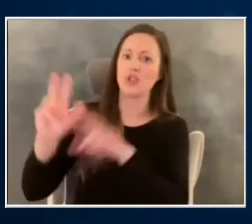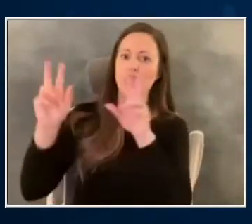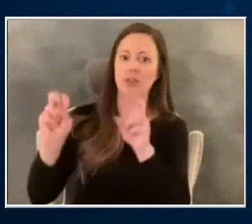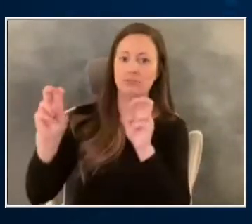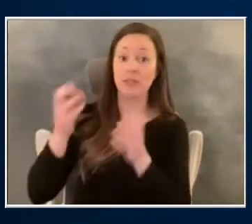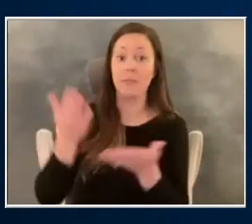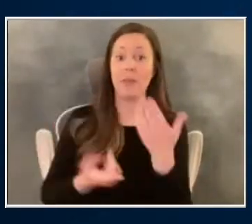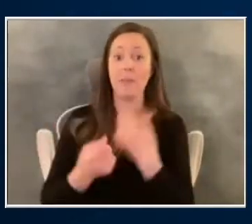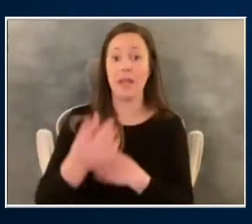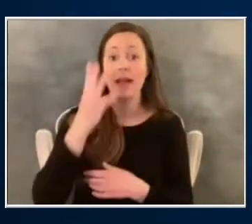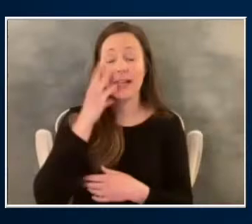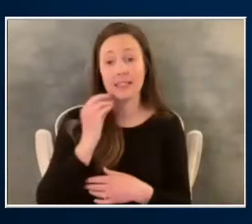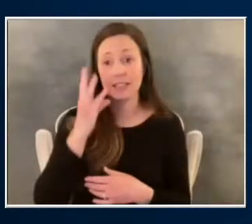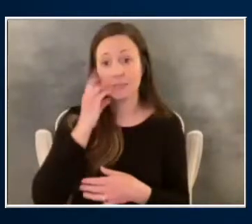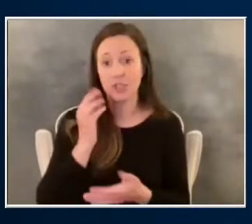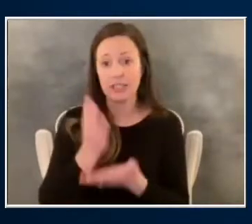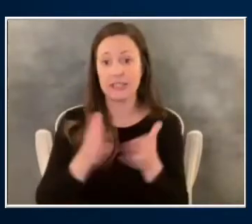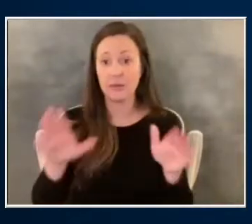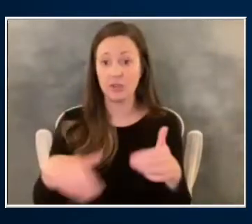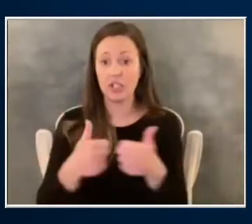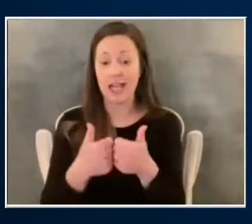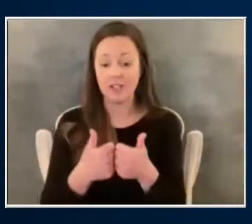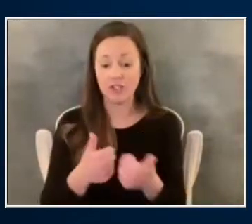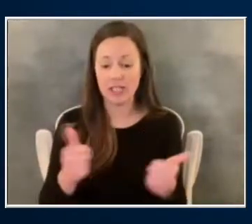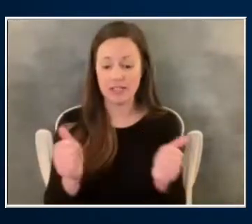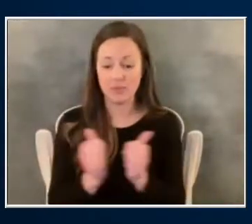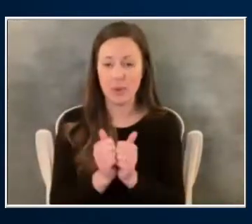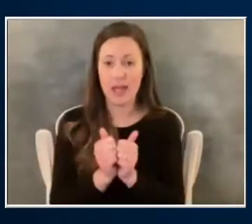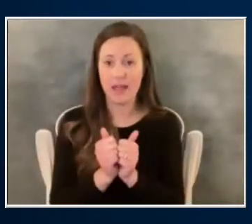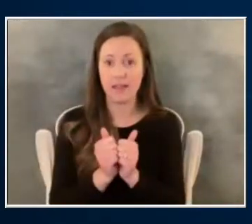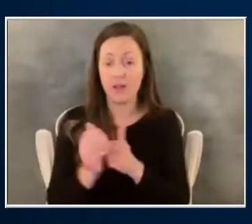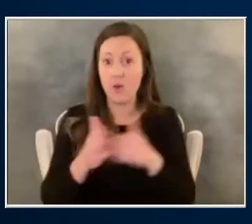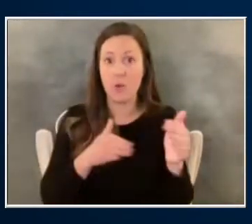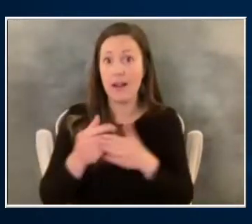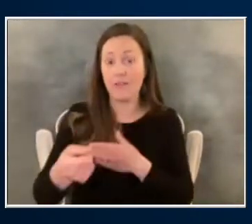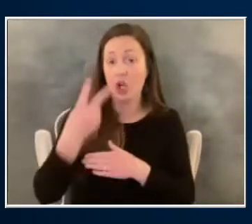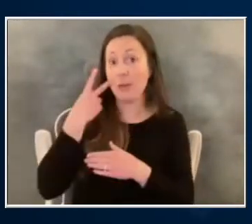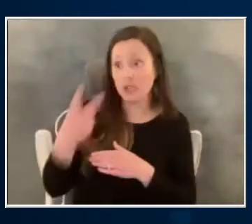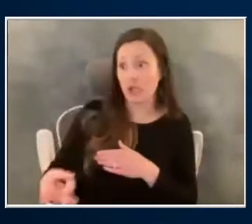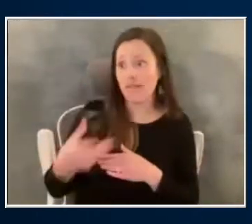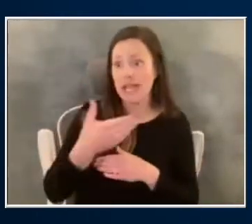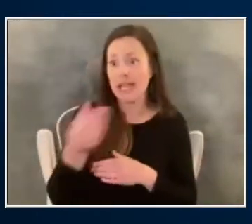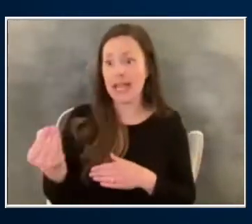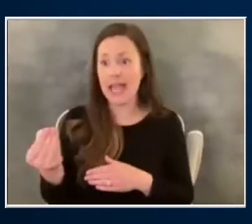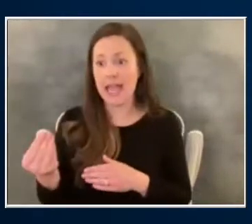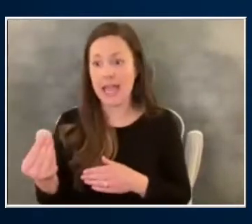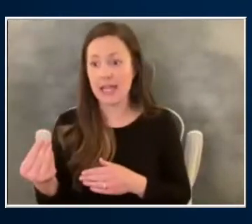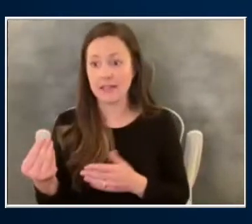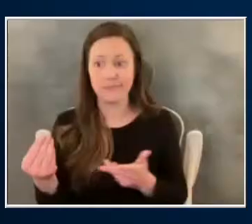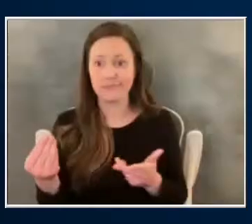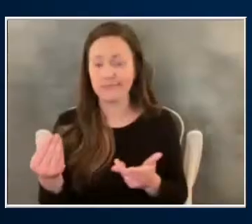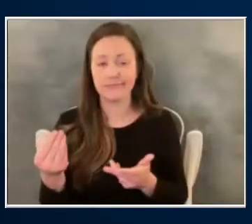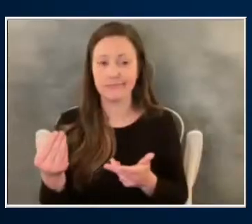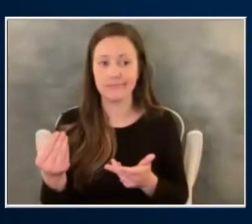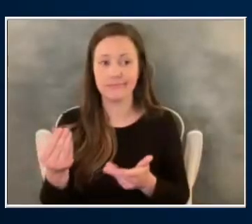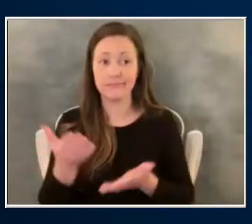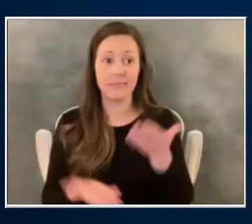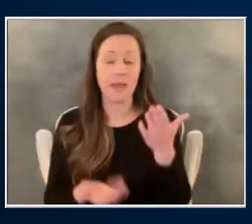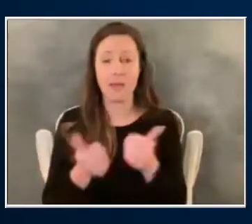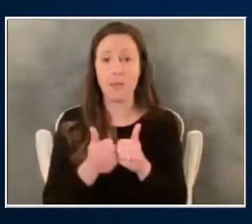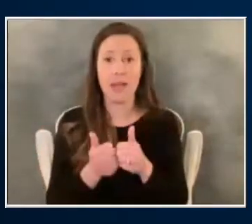experiencing some challenges with what you're observing in either the progression of